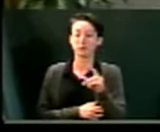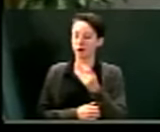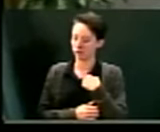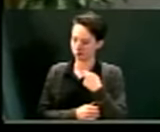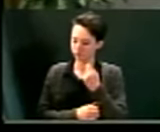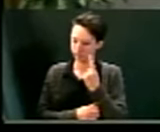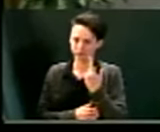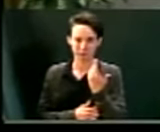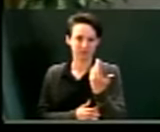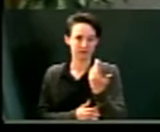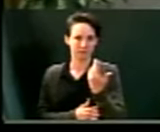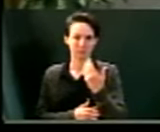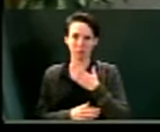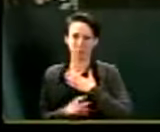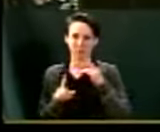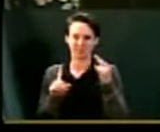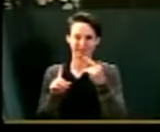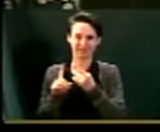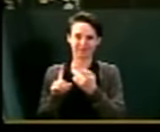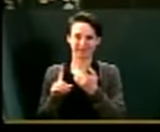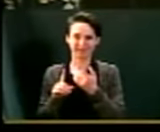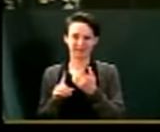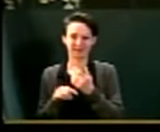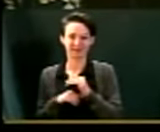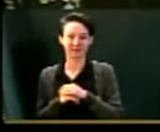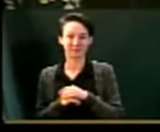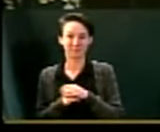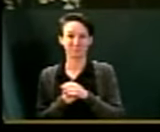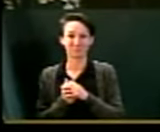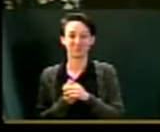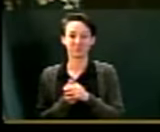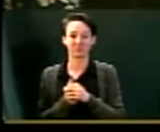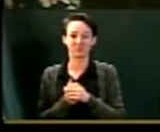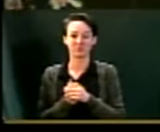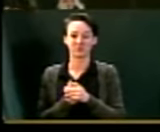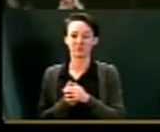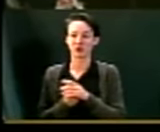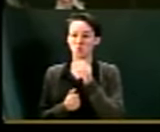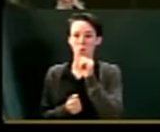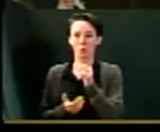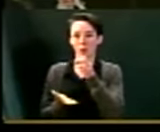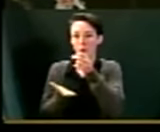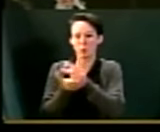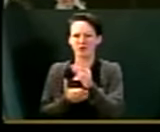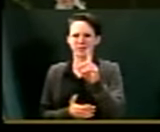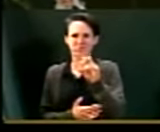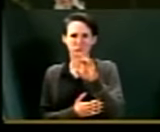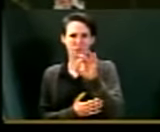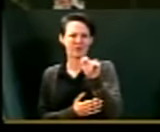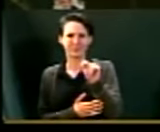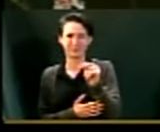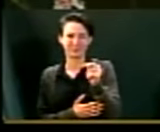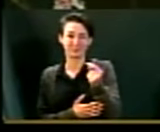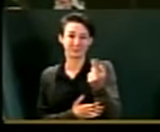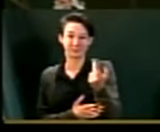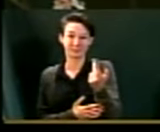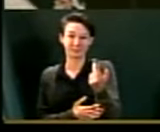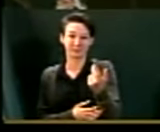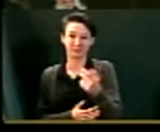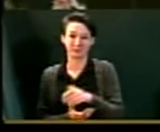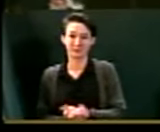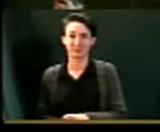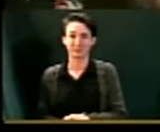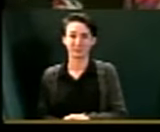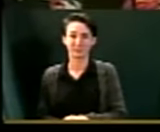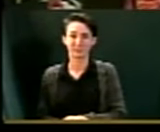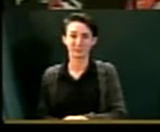but my point is you don't approve a draft. I mean, you can, but go.